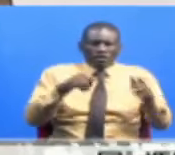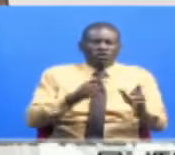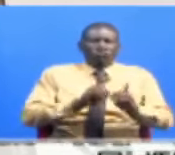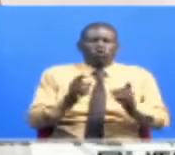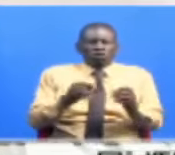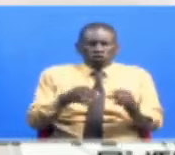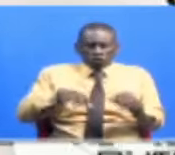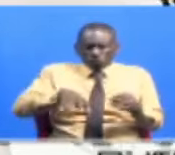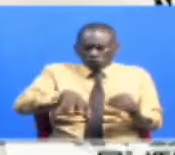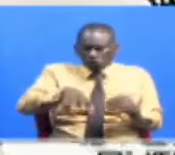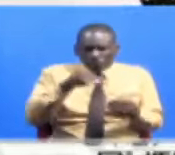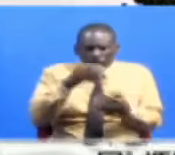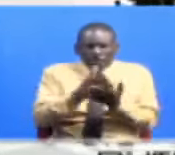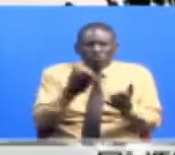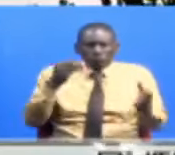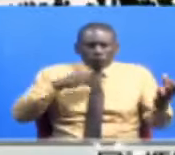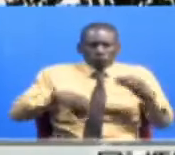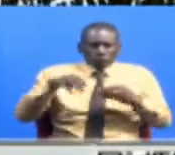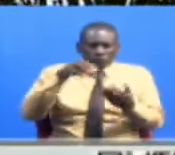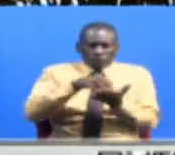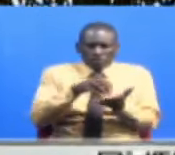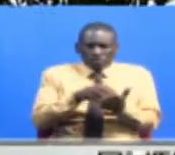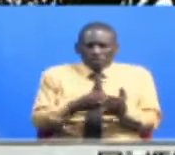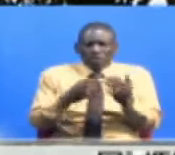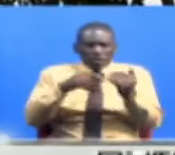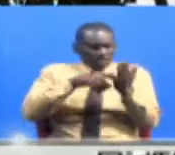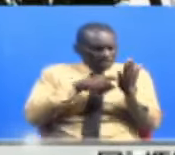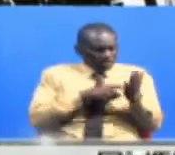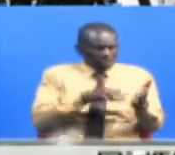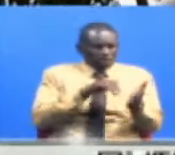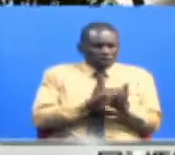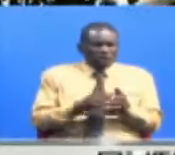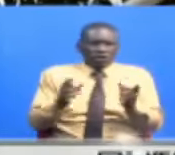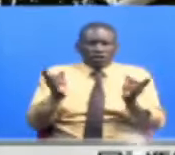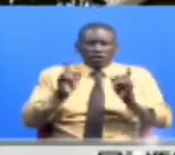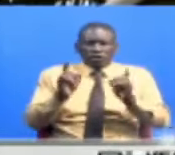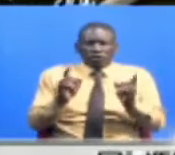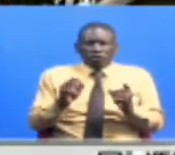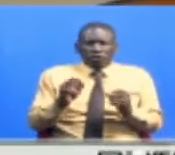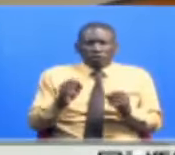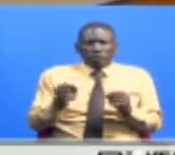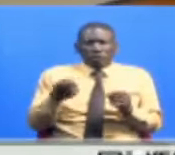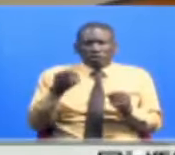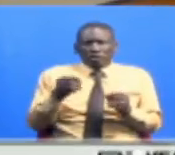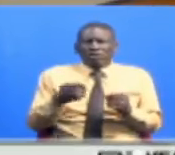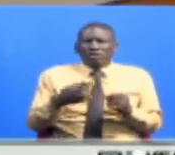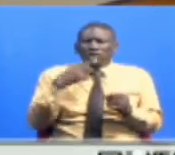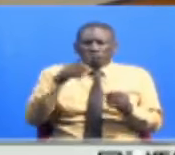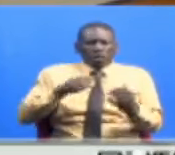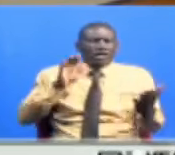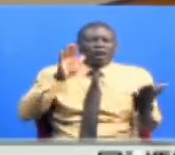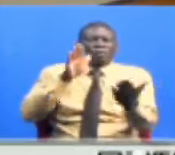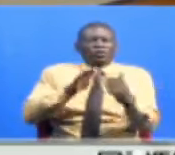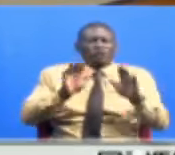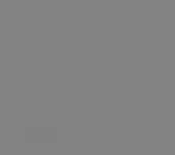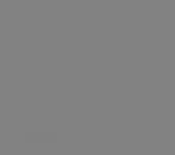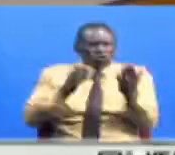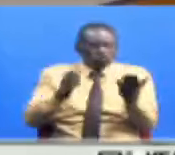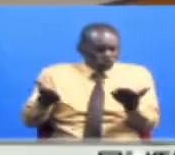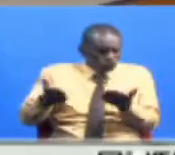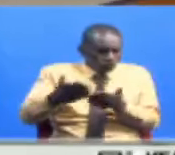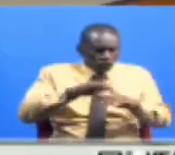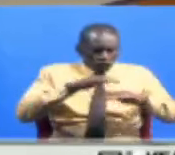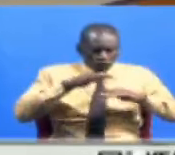not unearthing some of these corruption cases, insists it's not moribund and that their approach is critical to gather